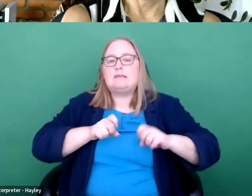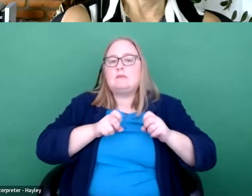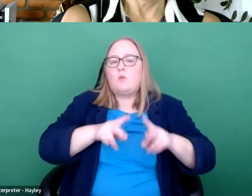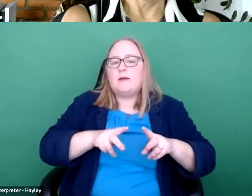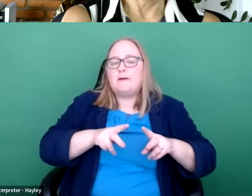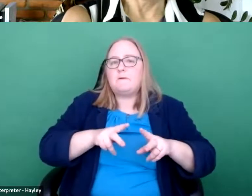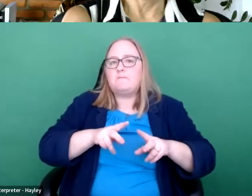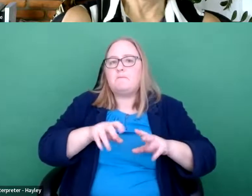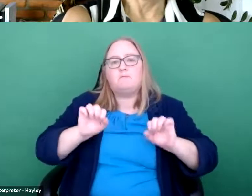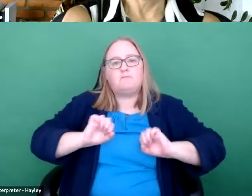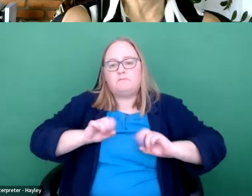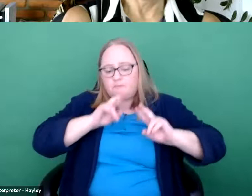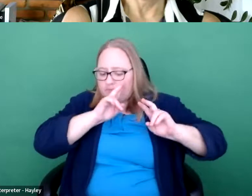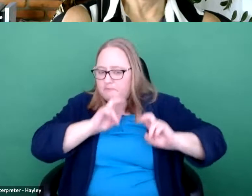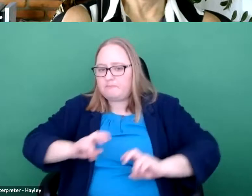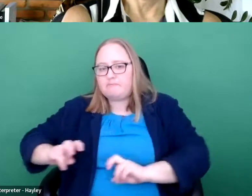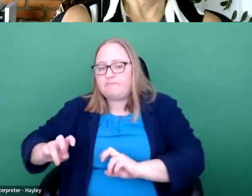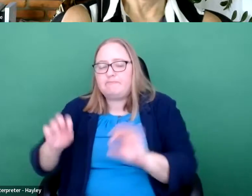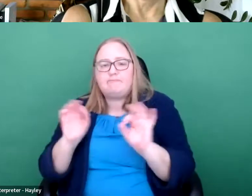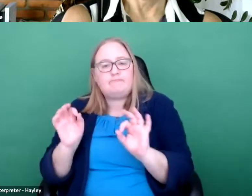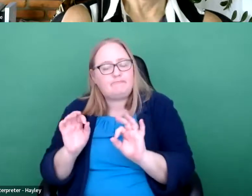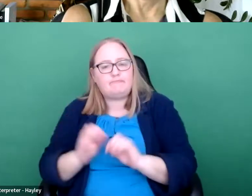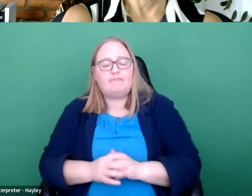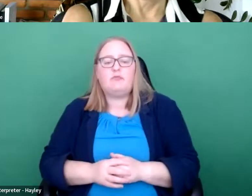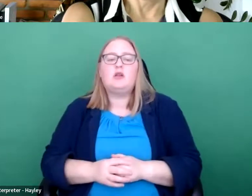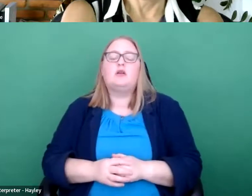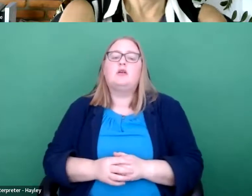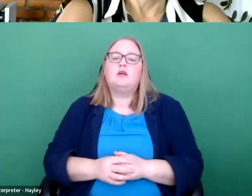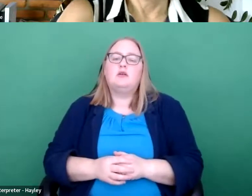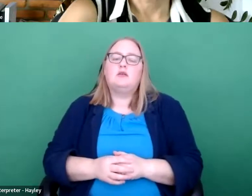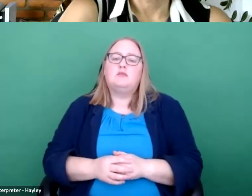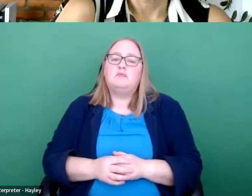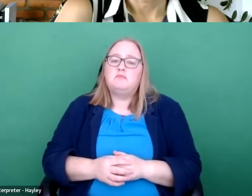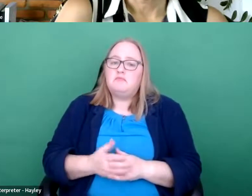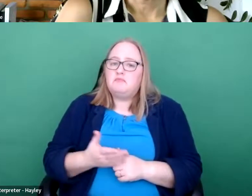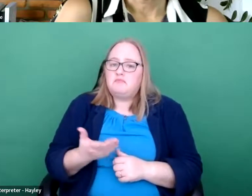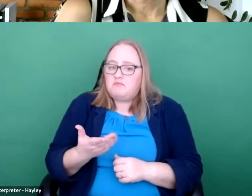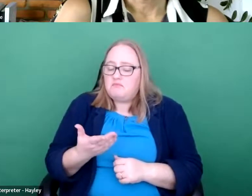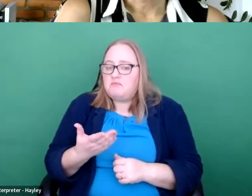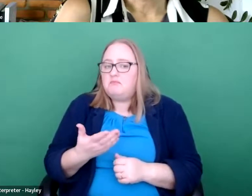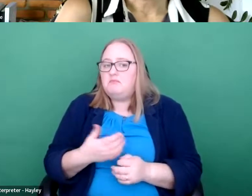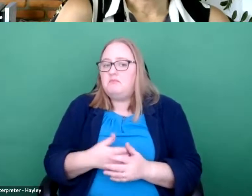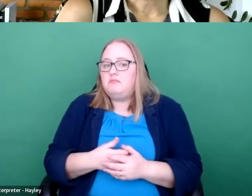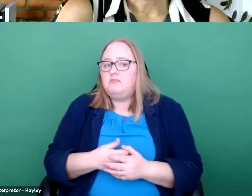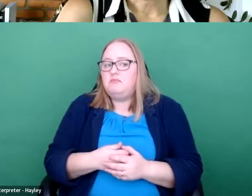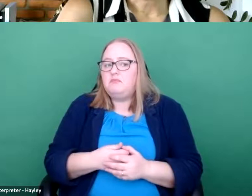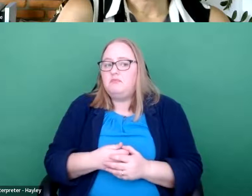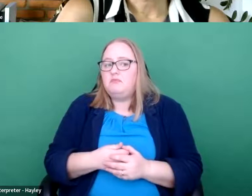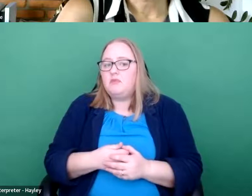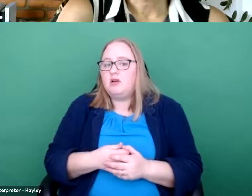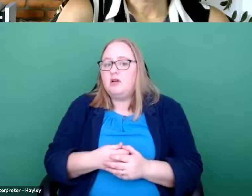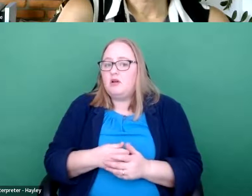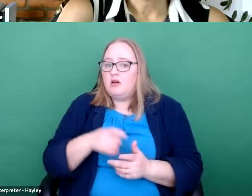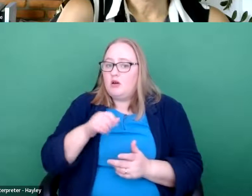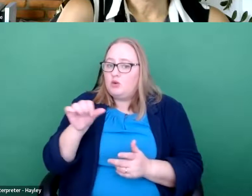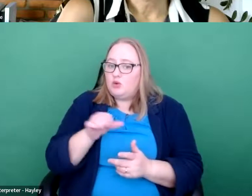conducted at all, maybe even, would you say methodologically you should go in